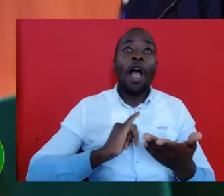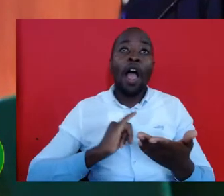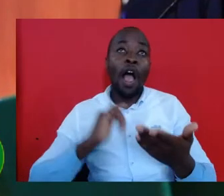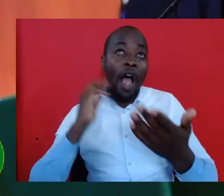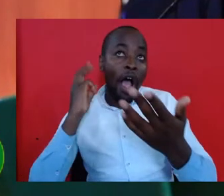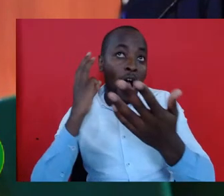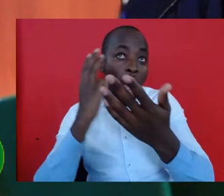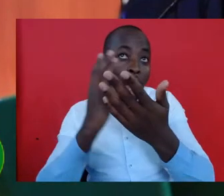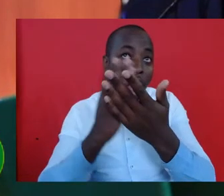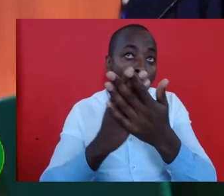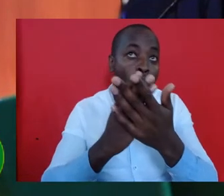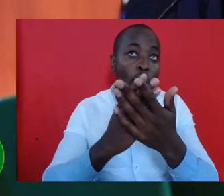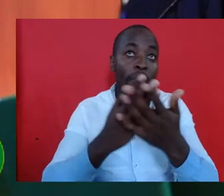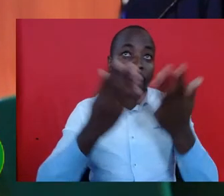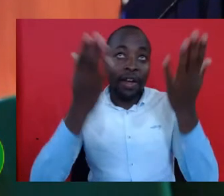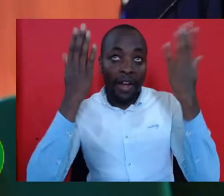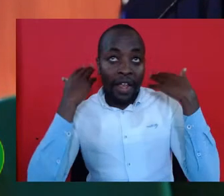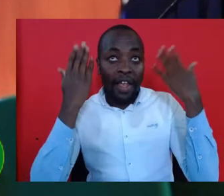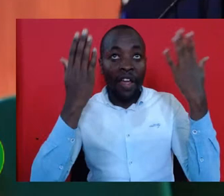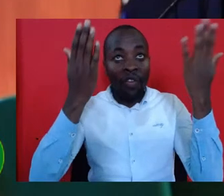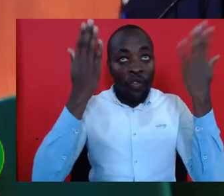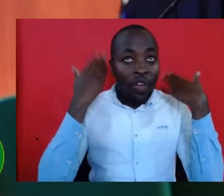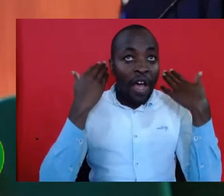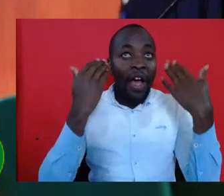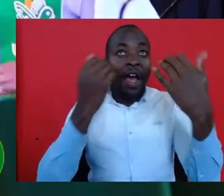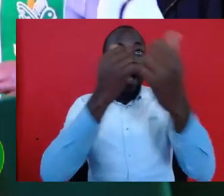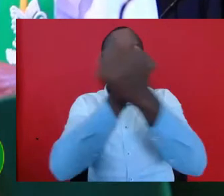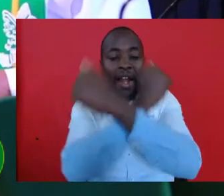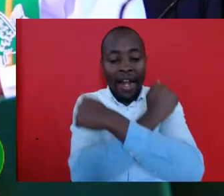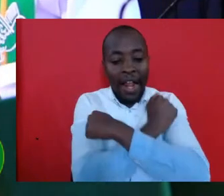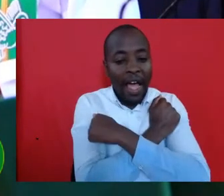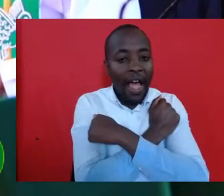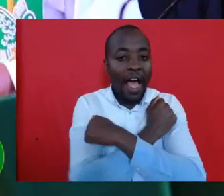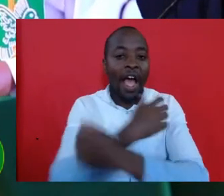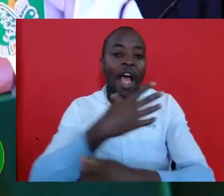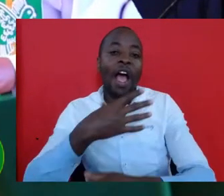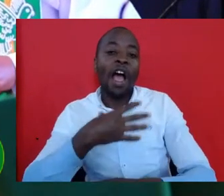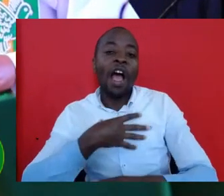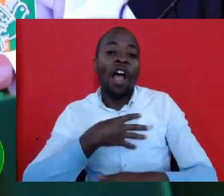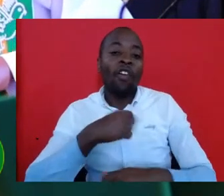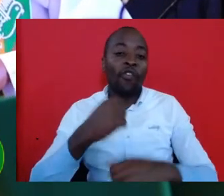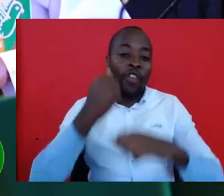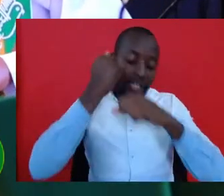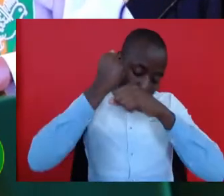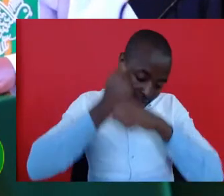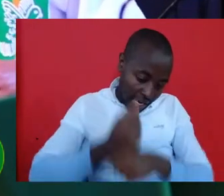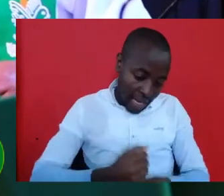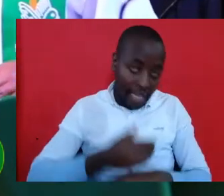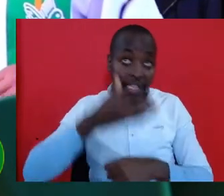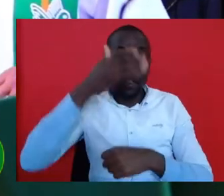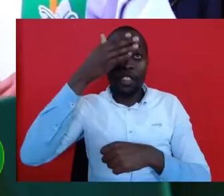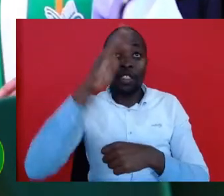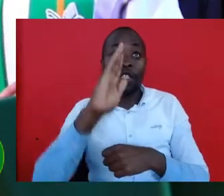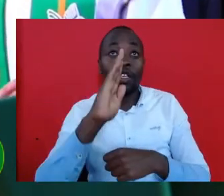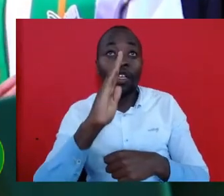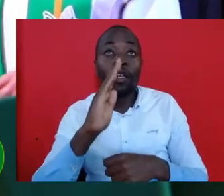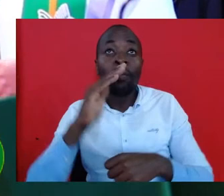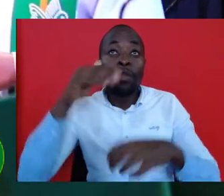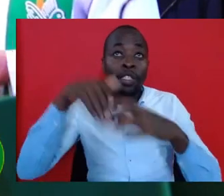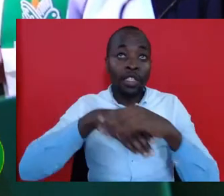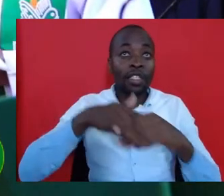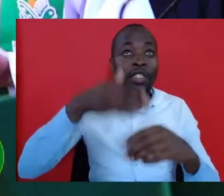give. I will live on love and trust